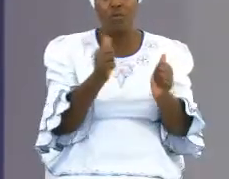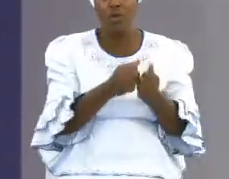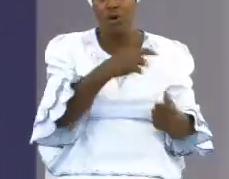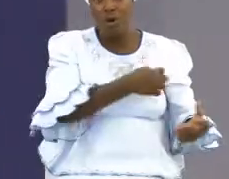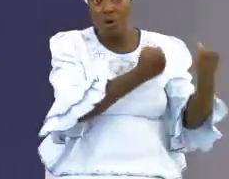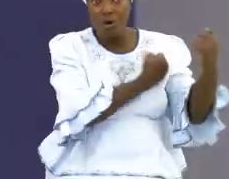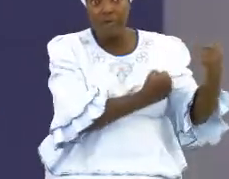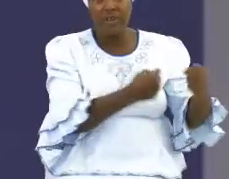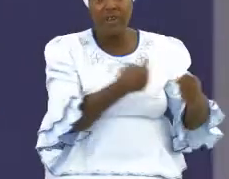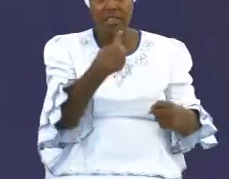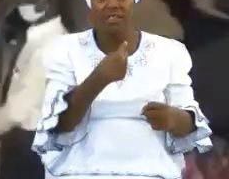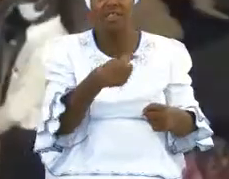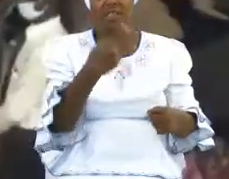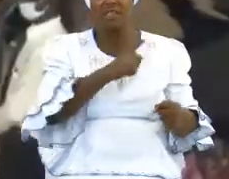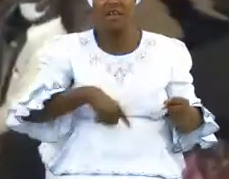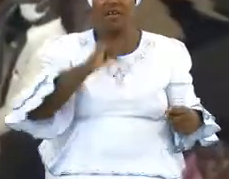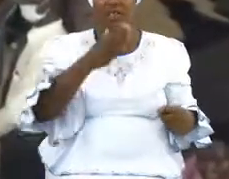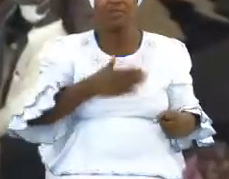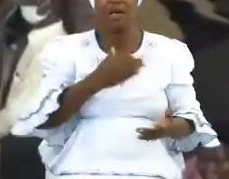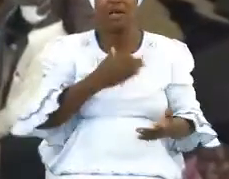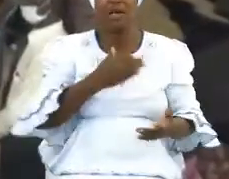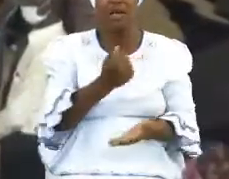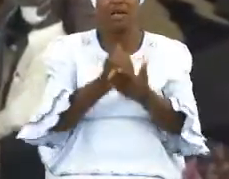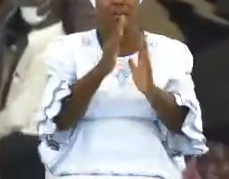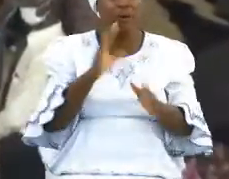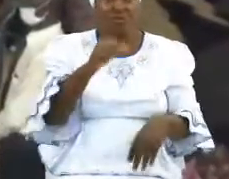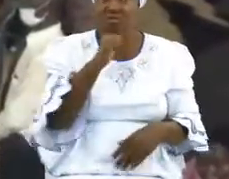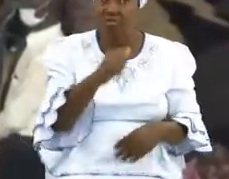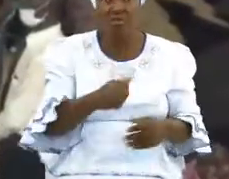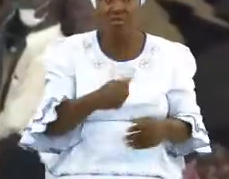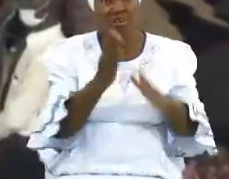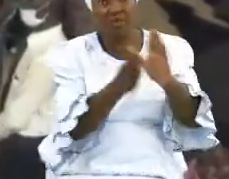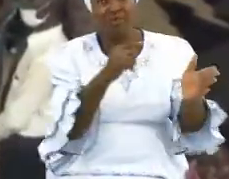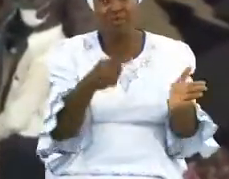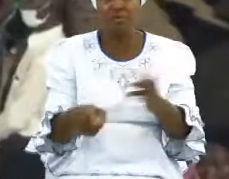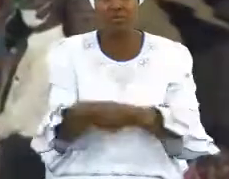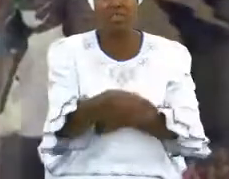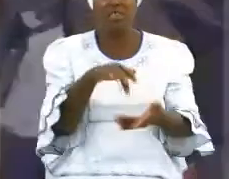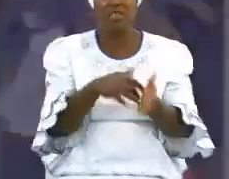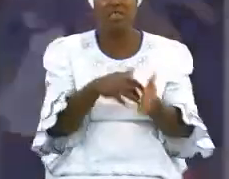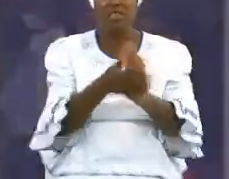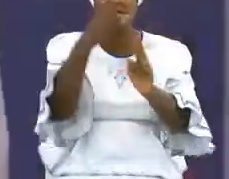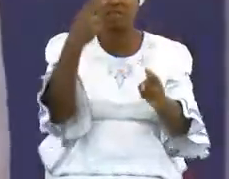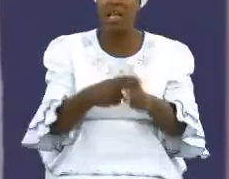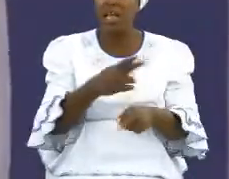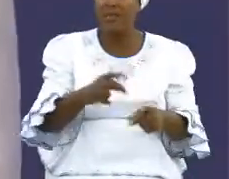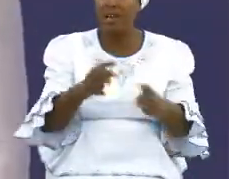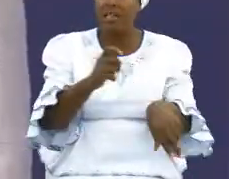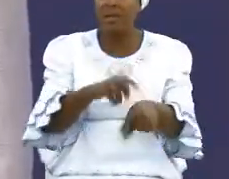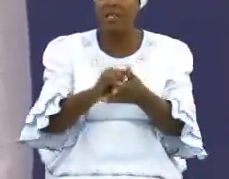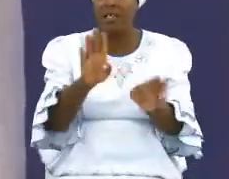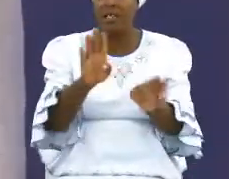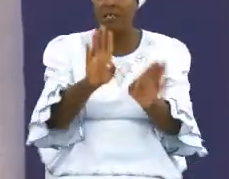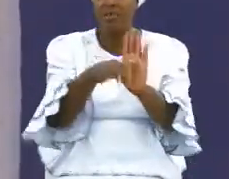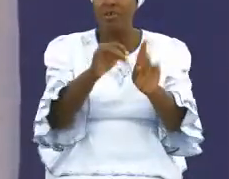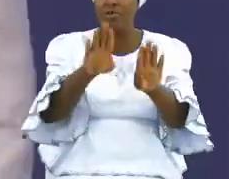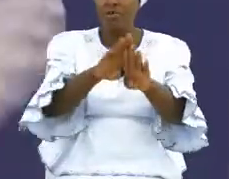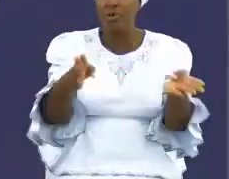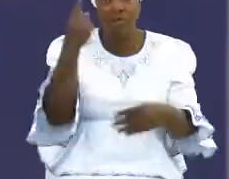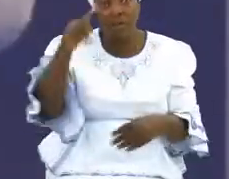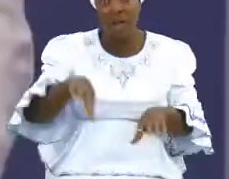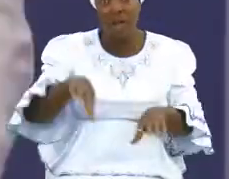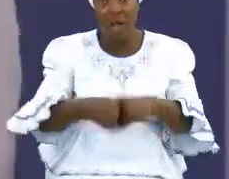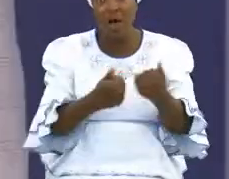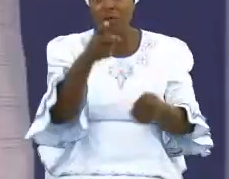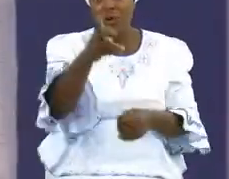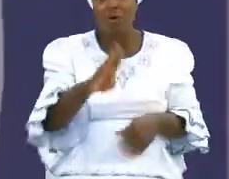He will not forsake you today. And the moment, you know, the door is opened already, how God opened